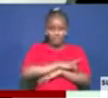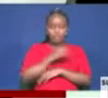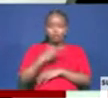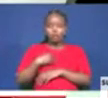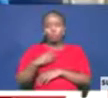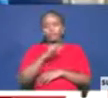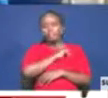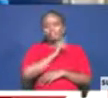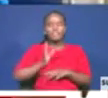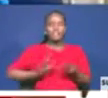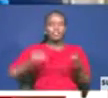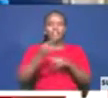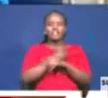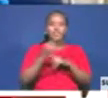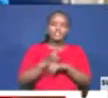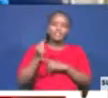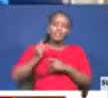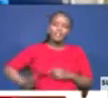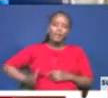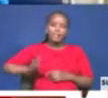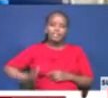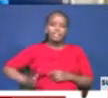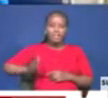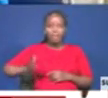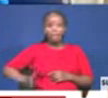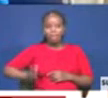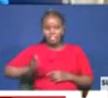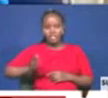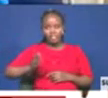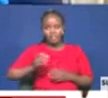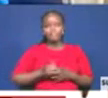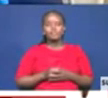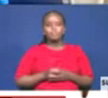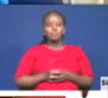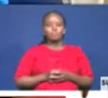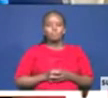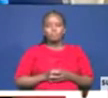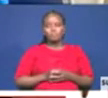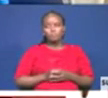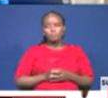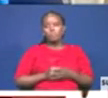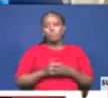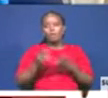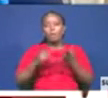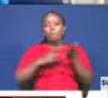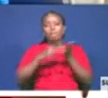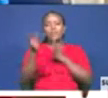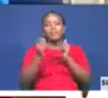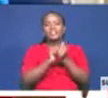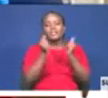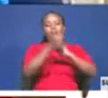Naivasha. Consultations and, you know, at least with parliamentarians. The Prompt Payment Amendment Bill